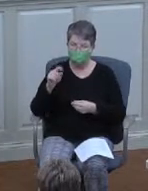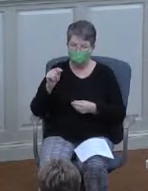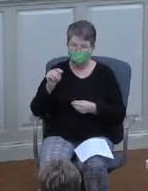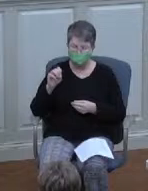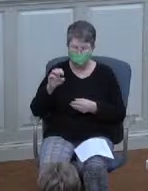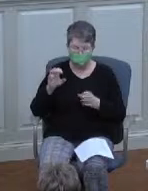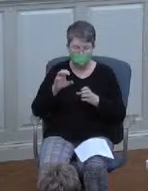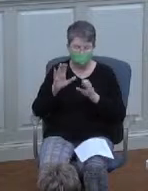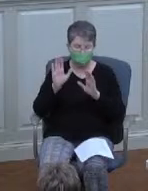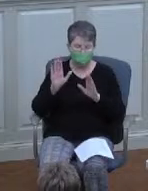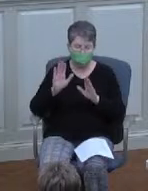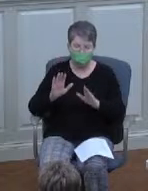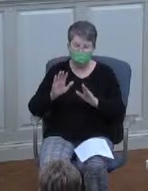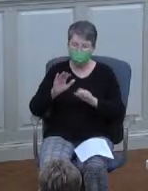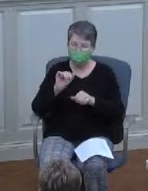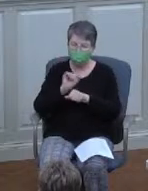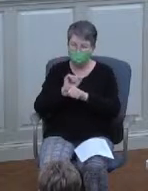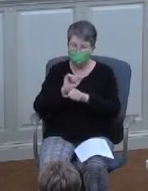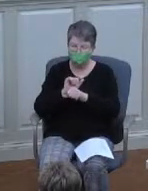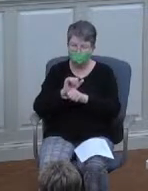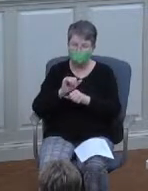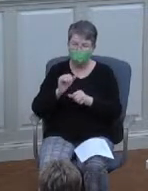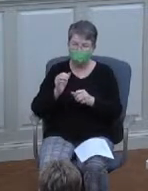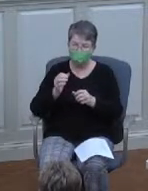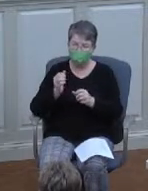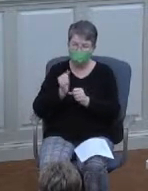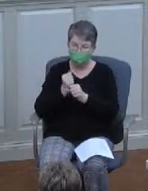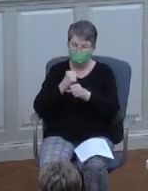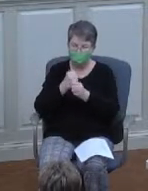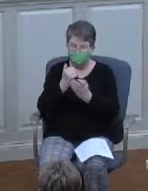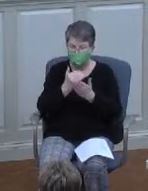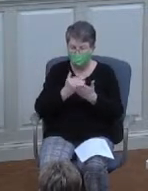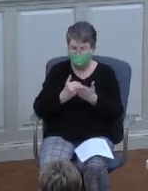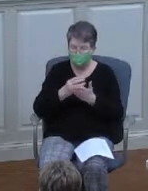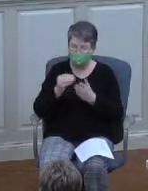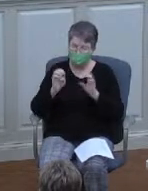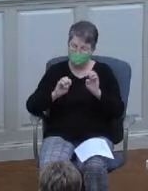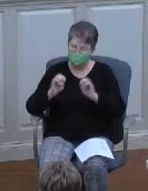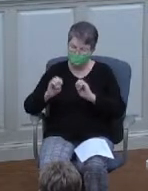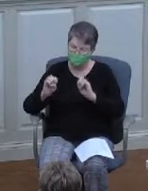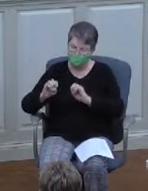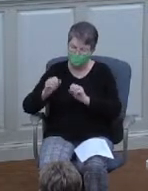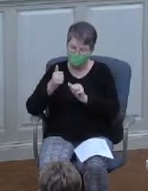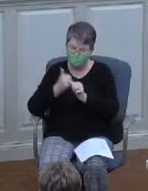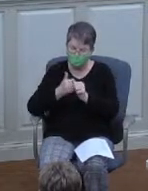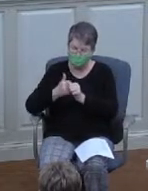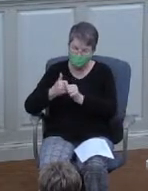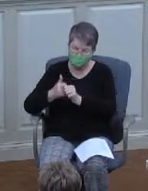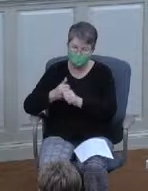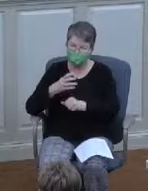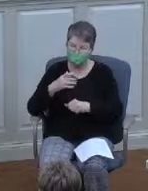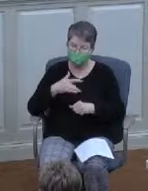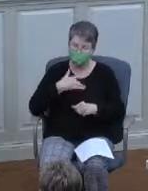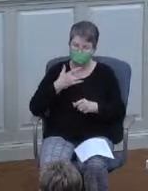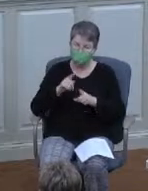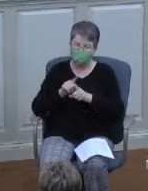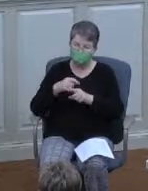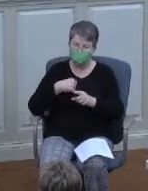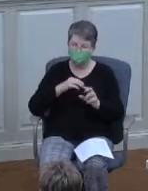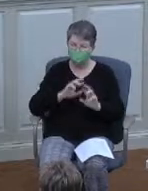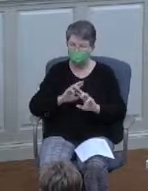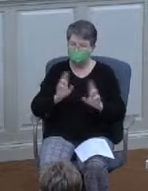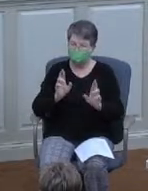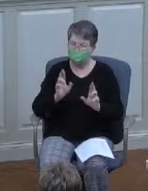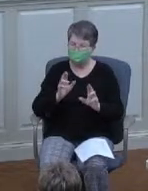in compiling the list and a terrific job of evaluating those applicants. And so we feel like we're prepared a